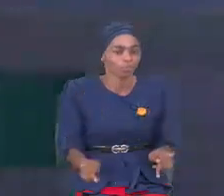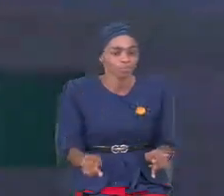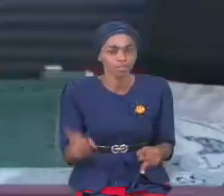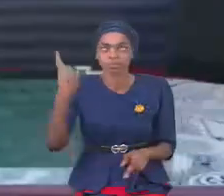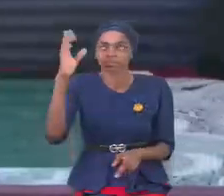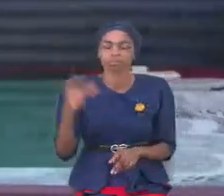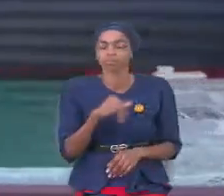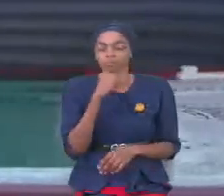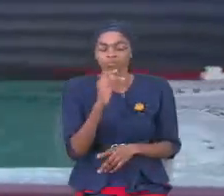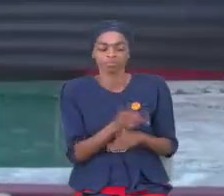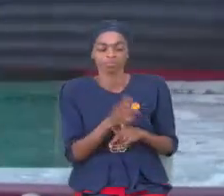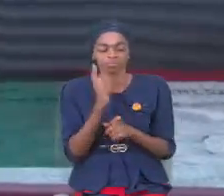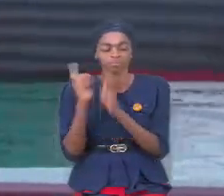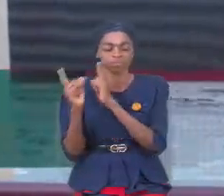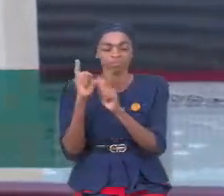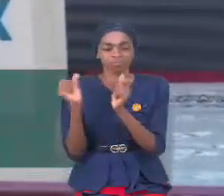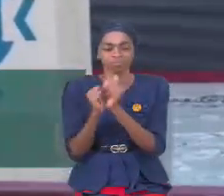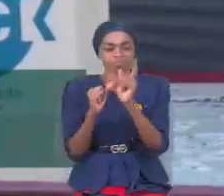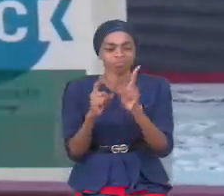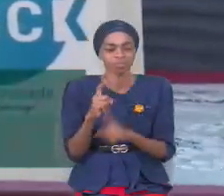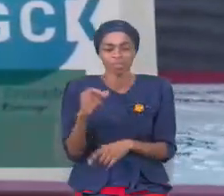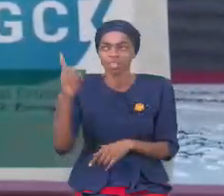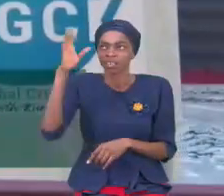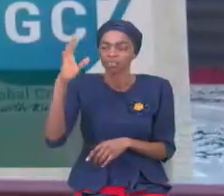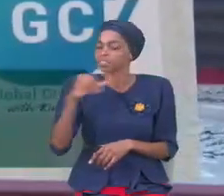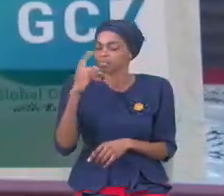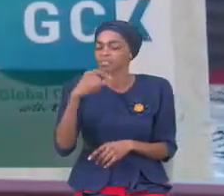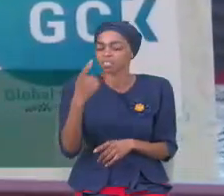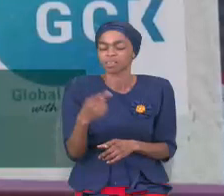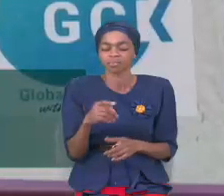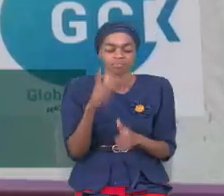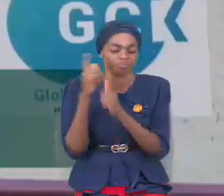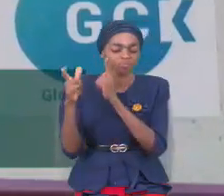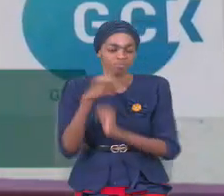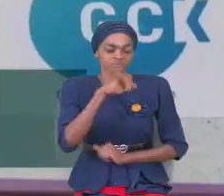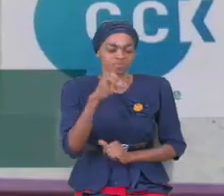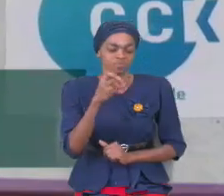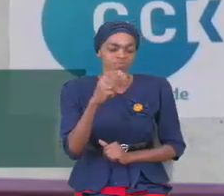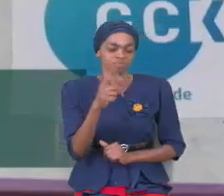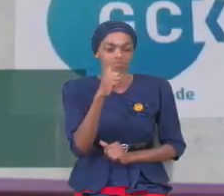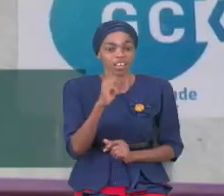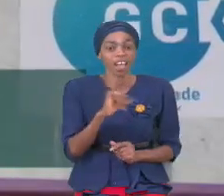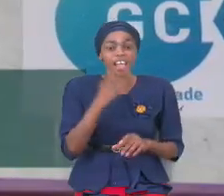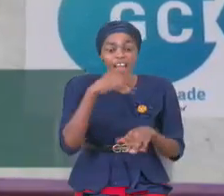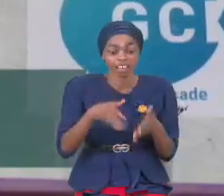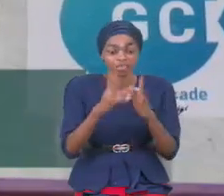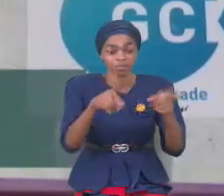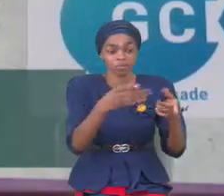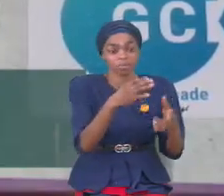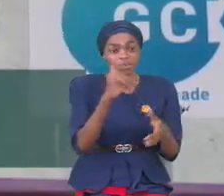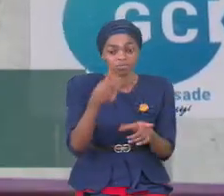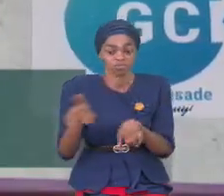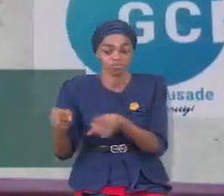okay, you went that direction. I abandon you forever and ever. He does not abandon